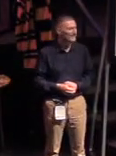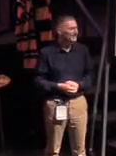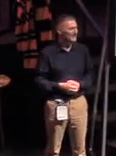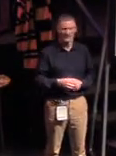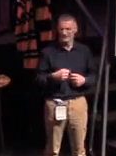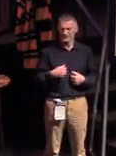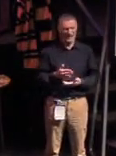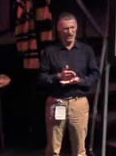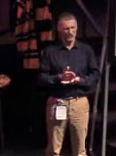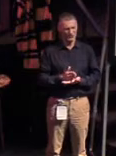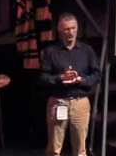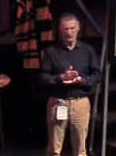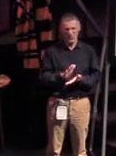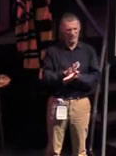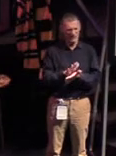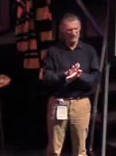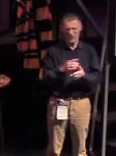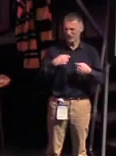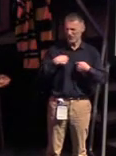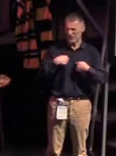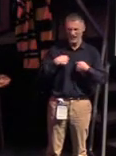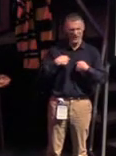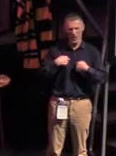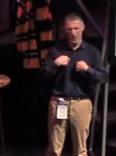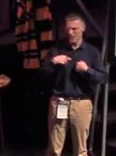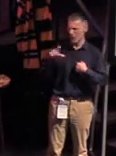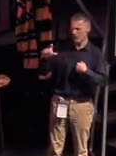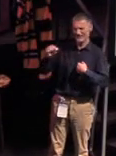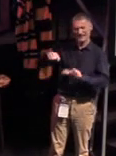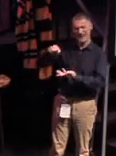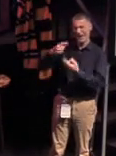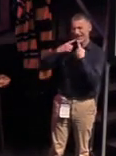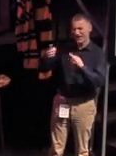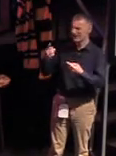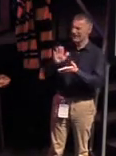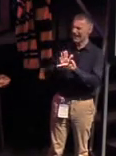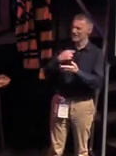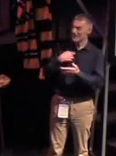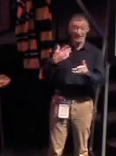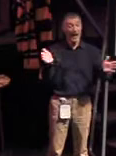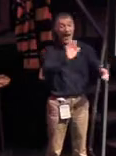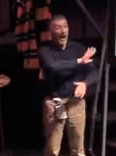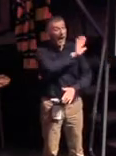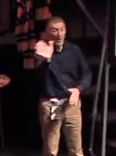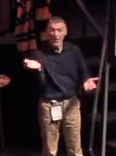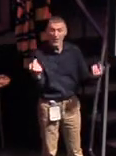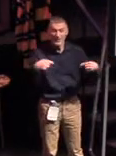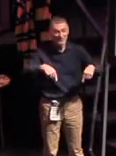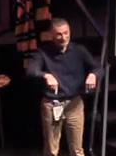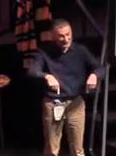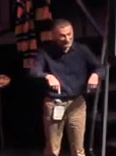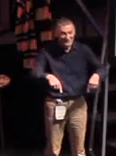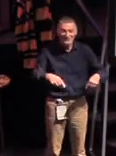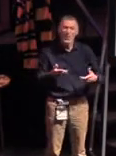Not entirely sure if that round of applause was for Chris and his bag announcement or for me, but a huge hello and welcome, an